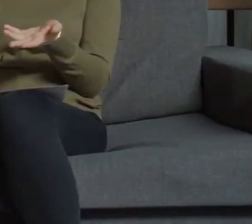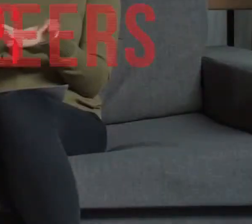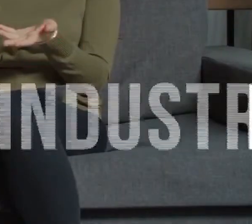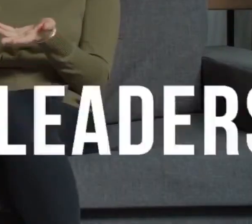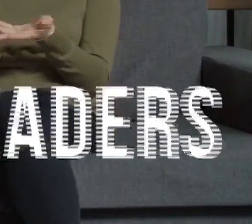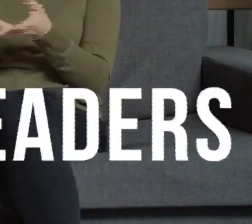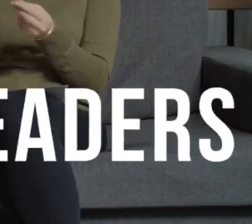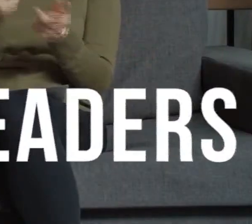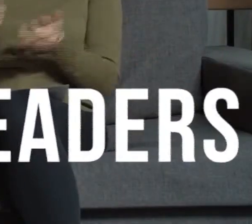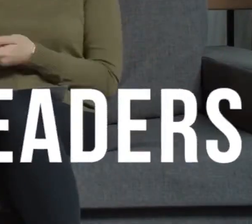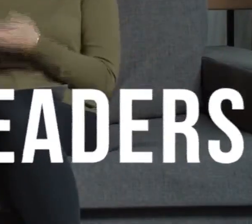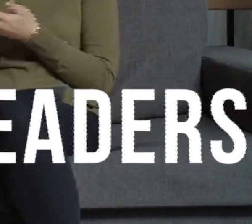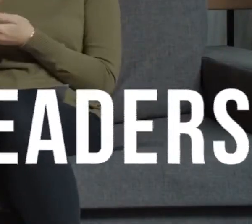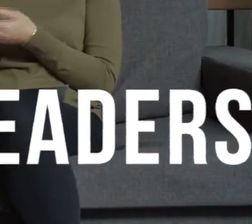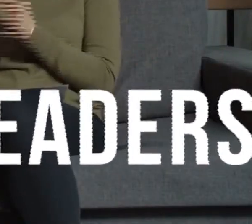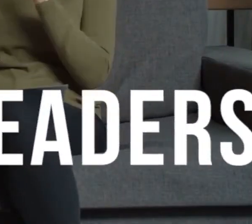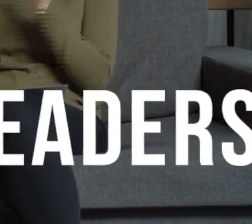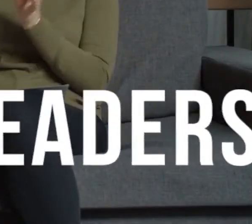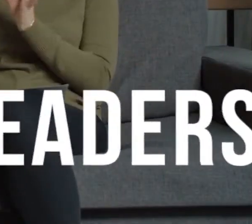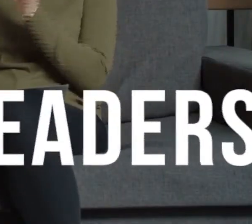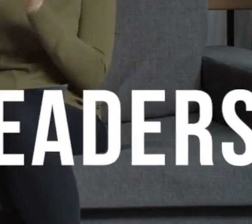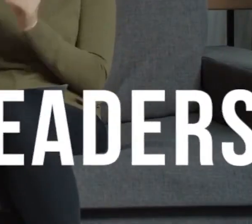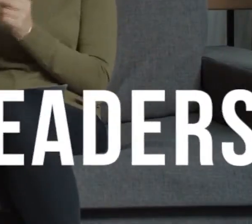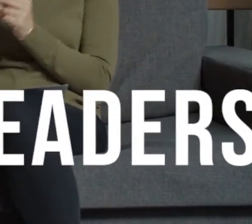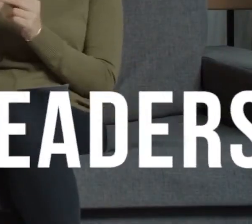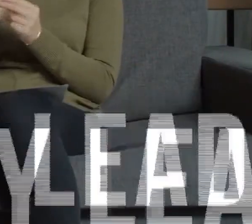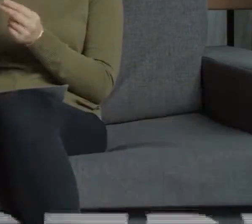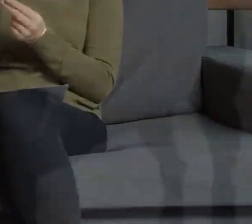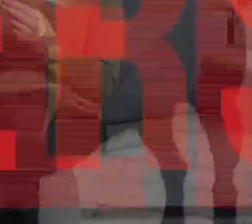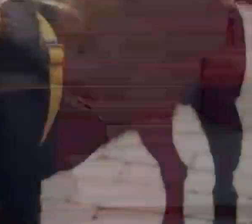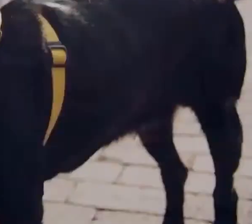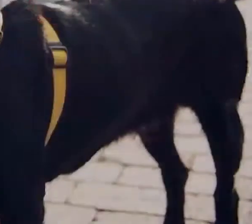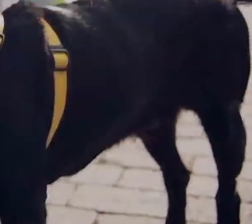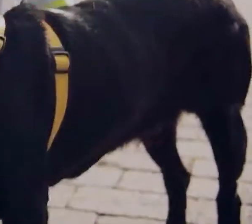Connecting with colleagues, peers, and industry leaders.